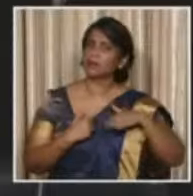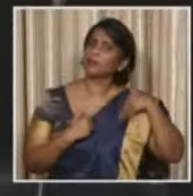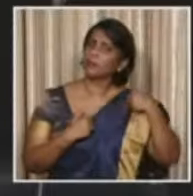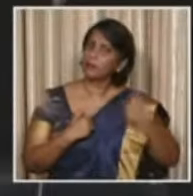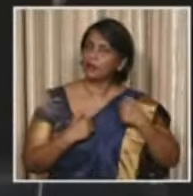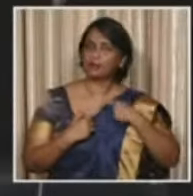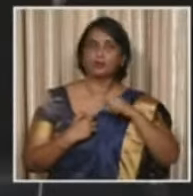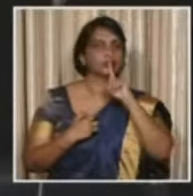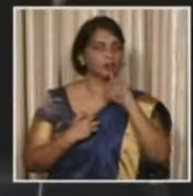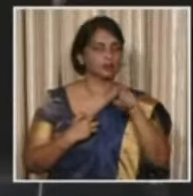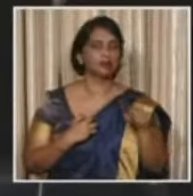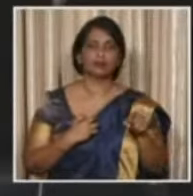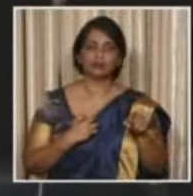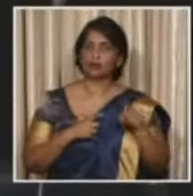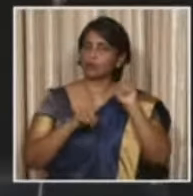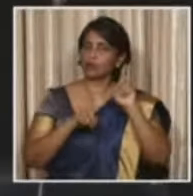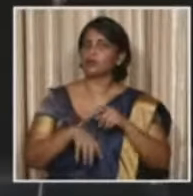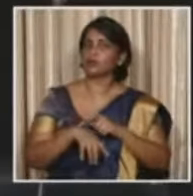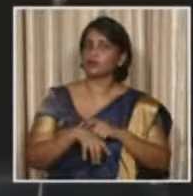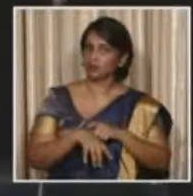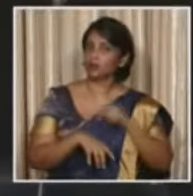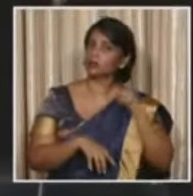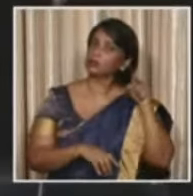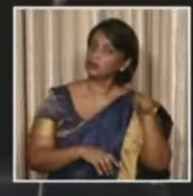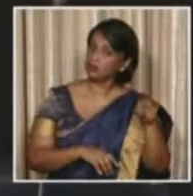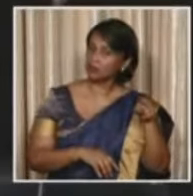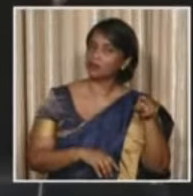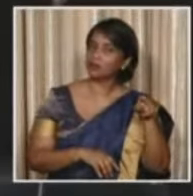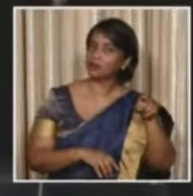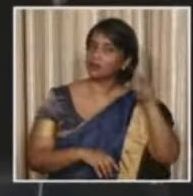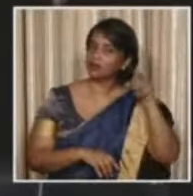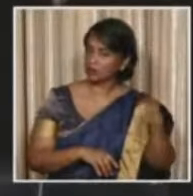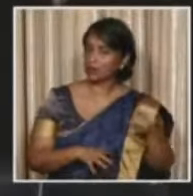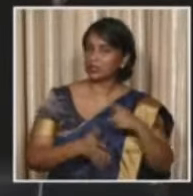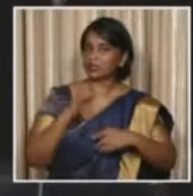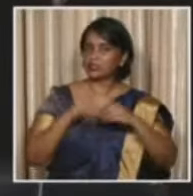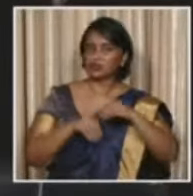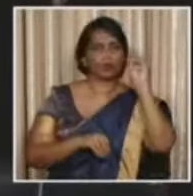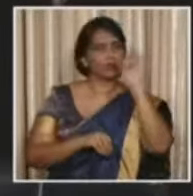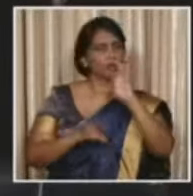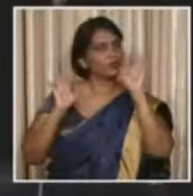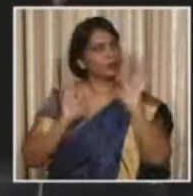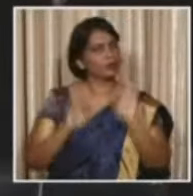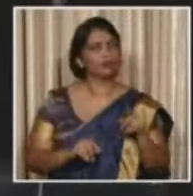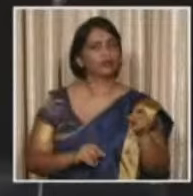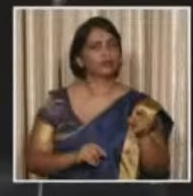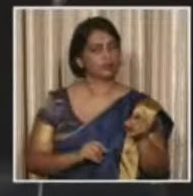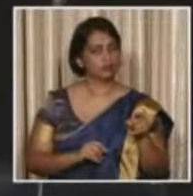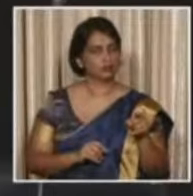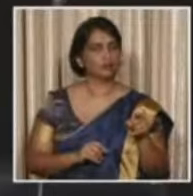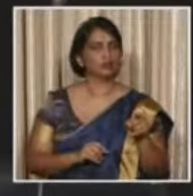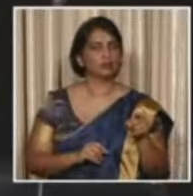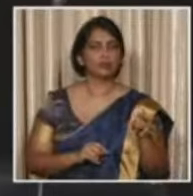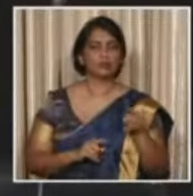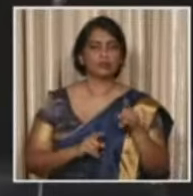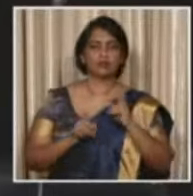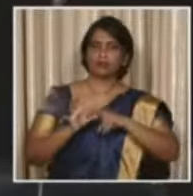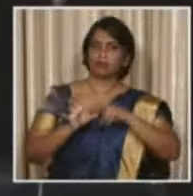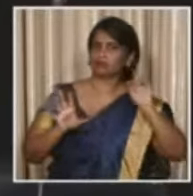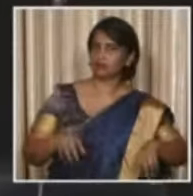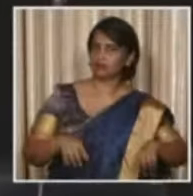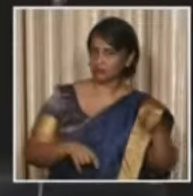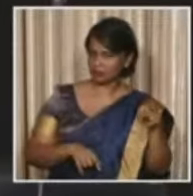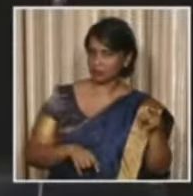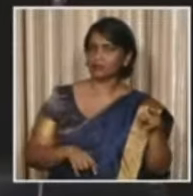abstained. You walked away from the house. Did you vote or you walked away? Just answer that, then you may explain. Yes, yeah, I want